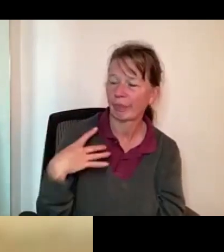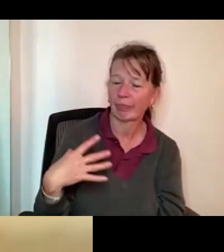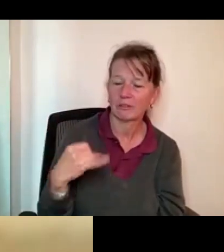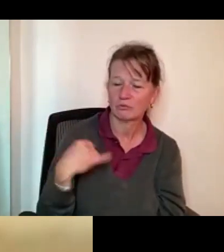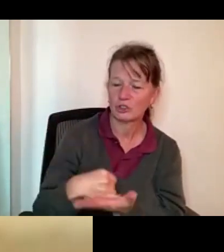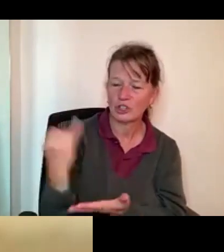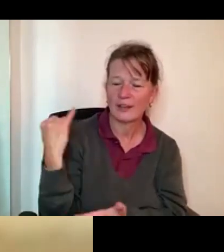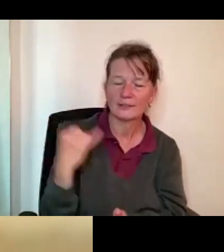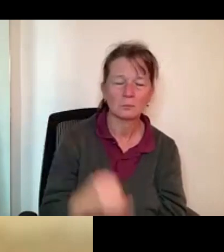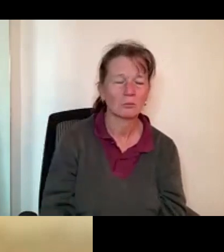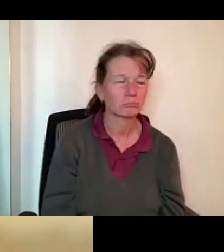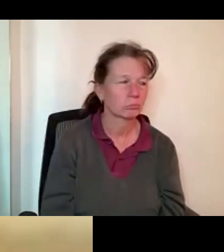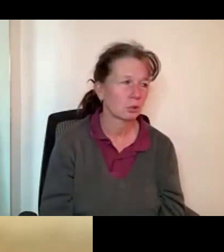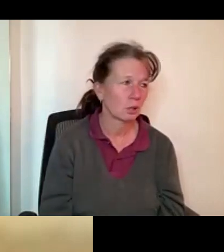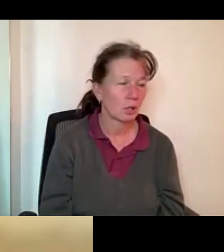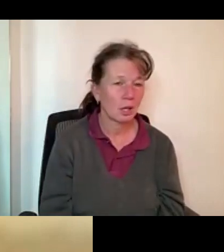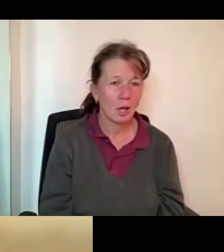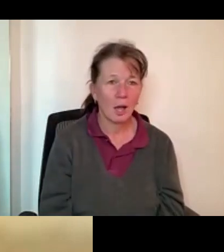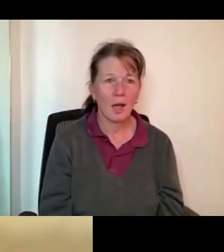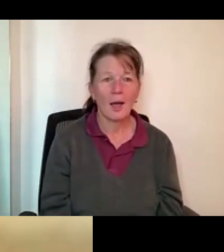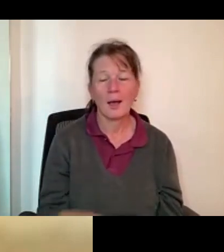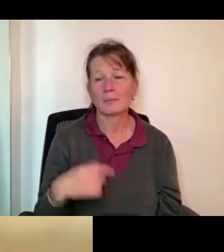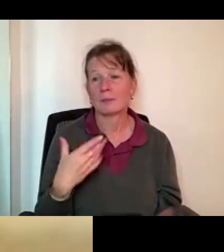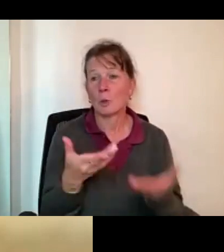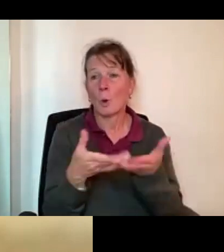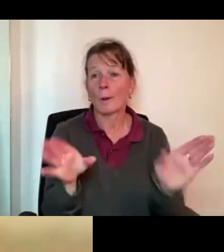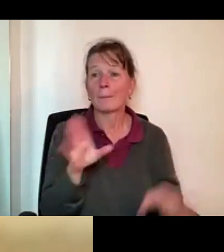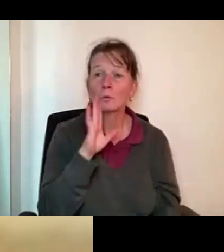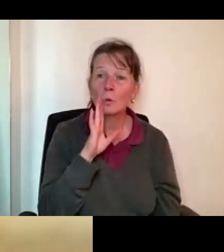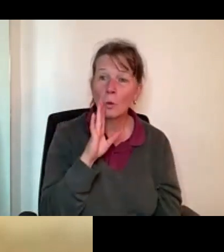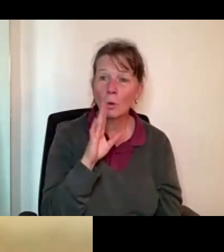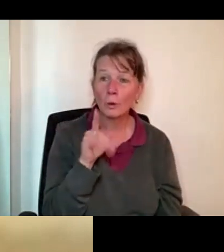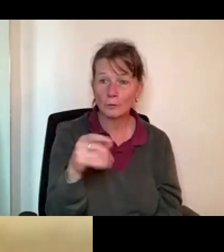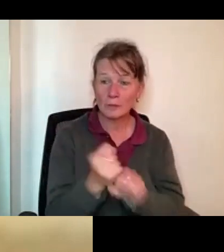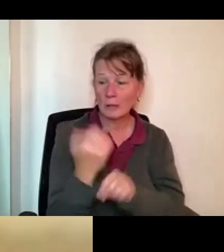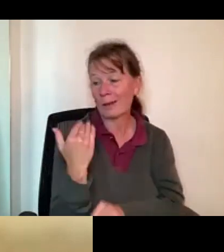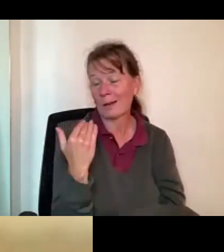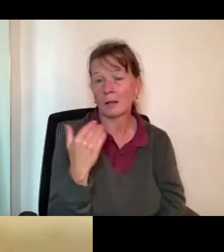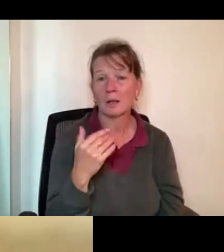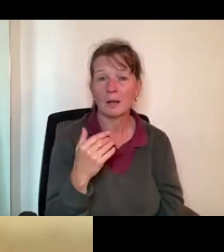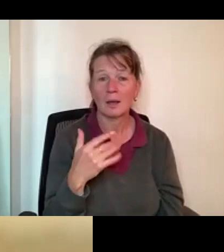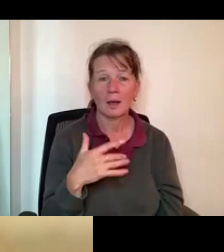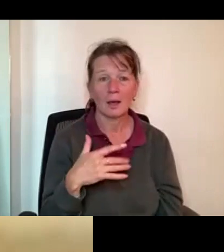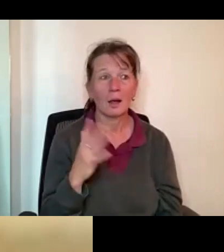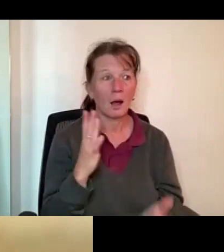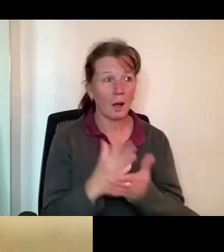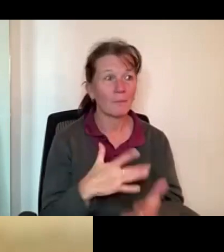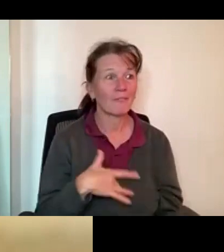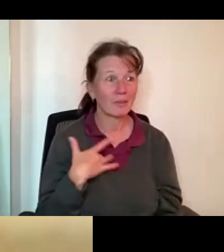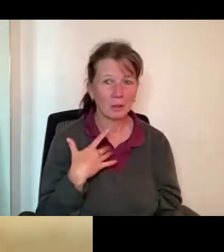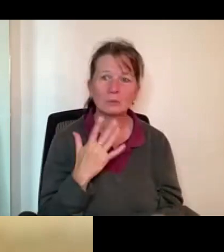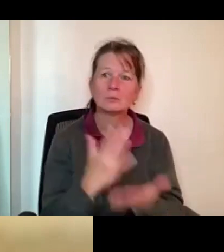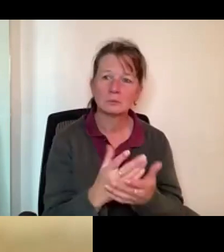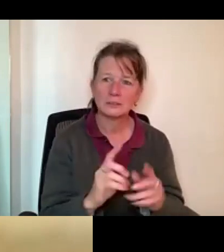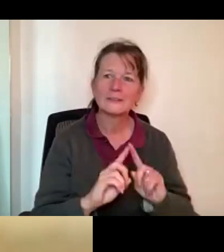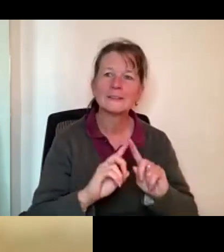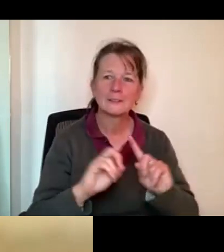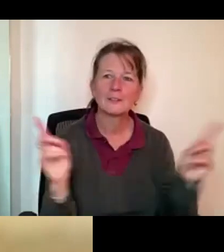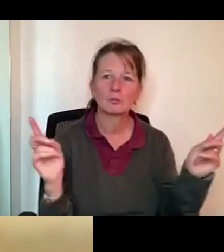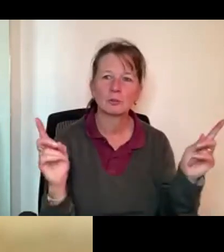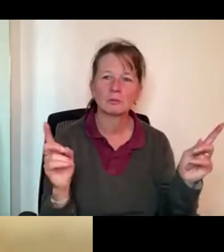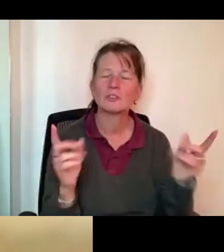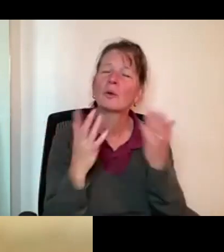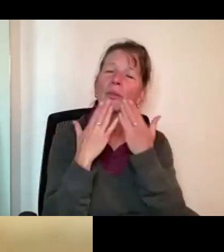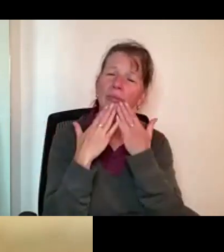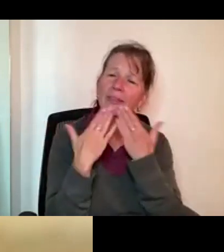But I have to say, I'm just the open call you've just done recently. It did actually feel different, and thank you for